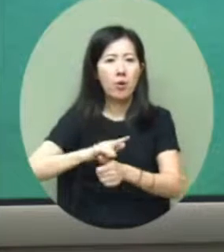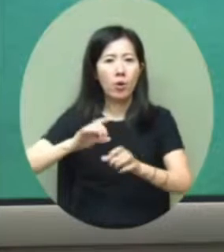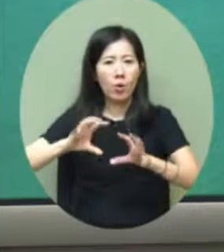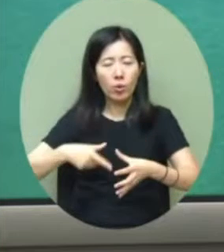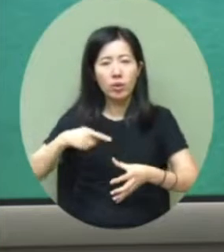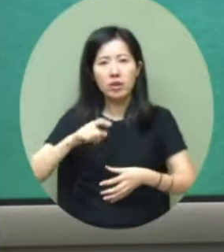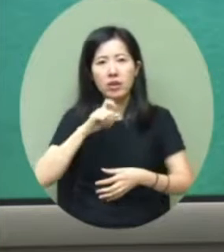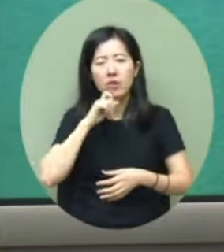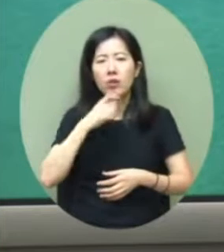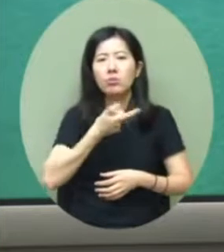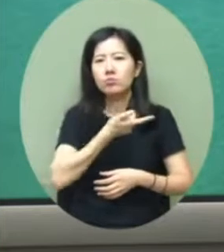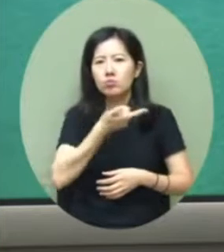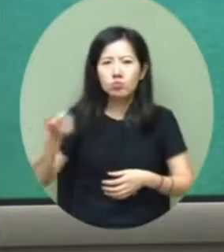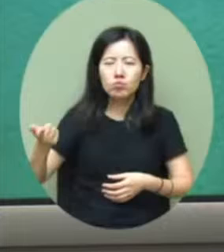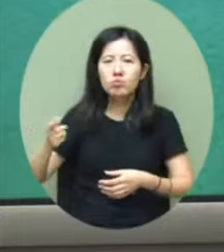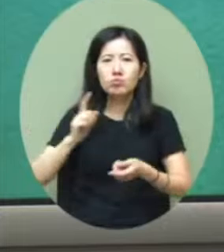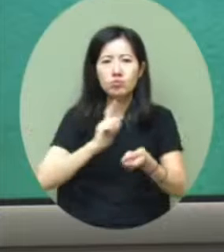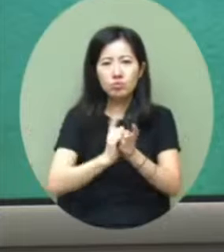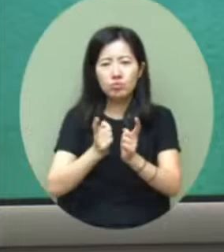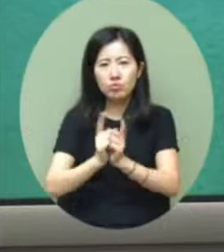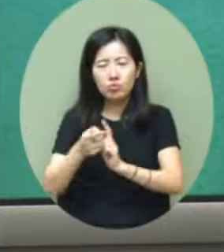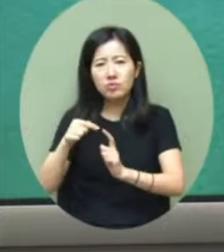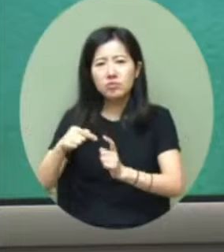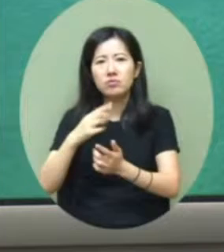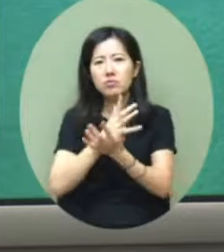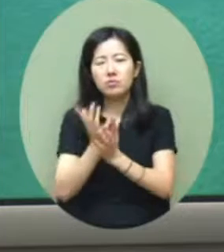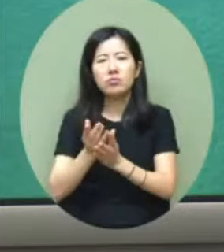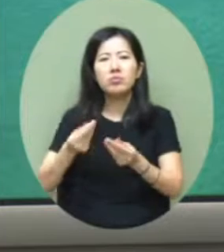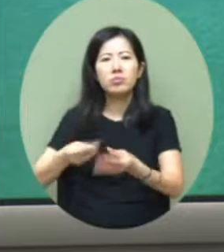The EPD